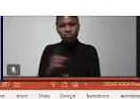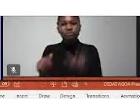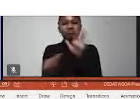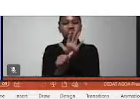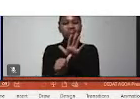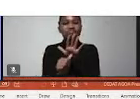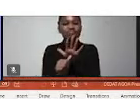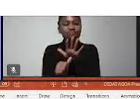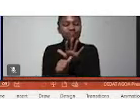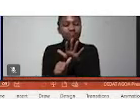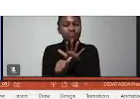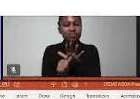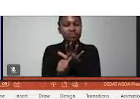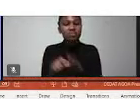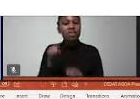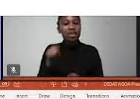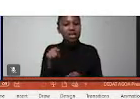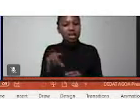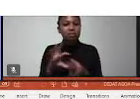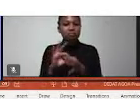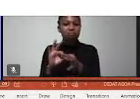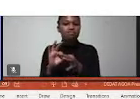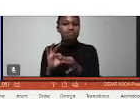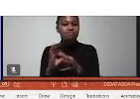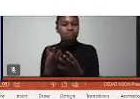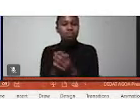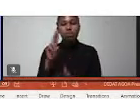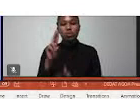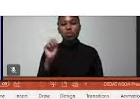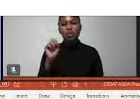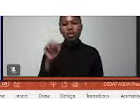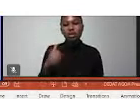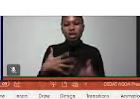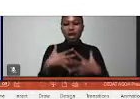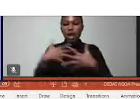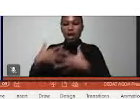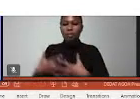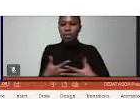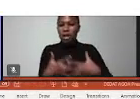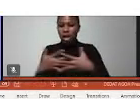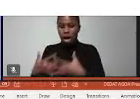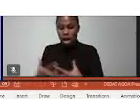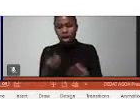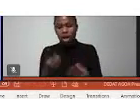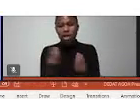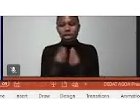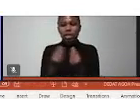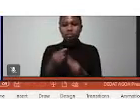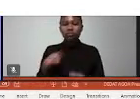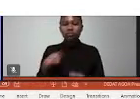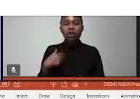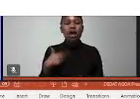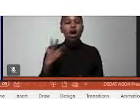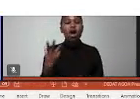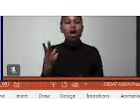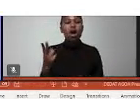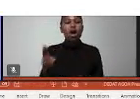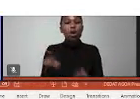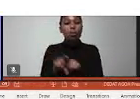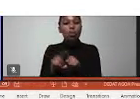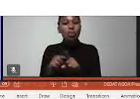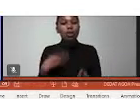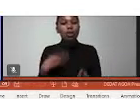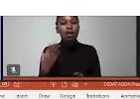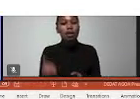of this particular relationship with the USA. It's something that, I mean, Ilse and I have both personally been to